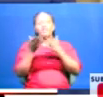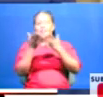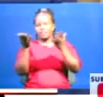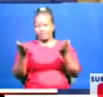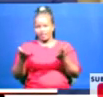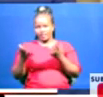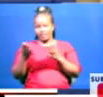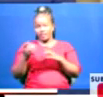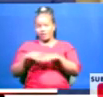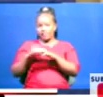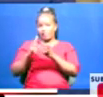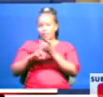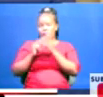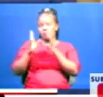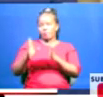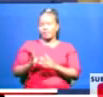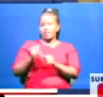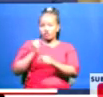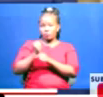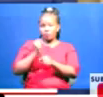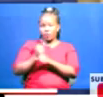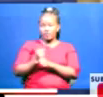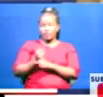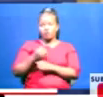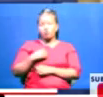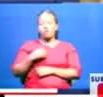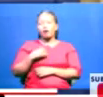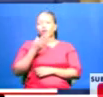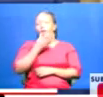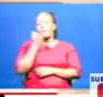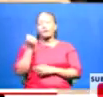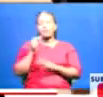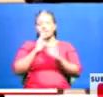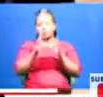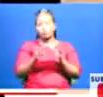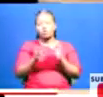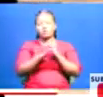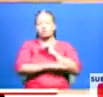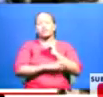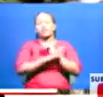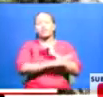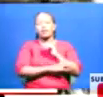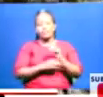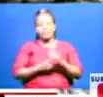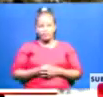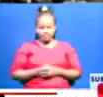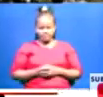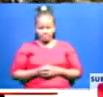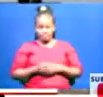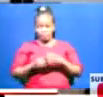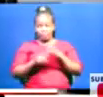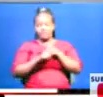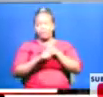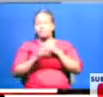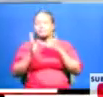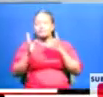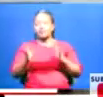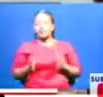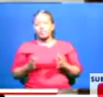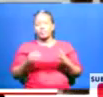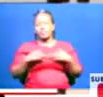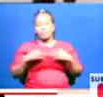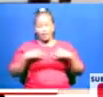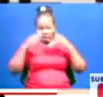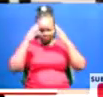can only mean a better outcome for our country in terms of diversification. Stakeholders have affirmed their commitment to furthering the